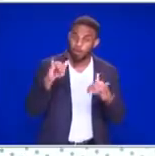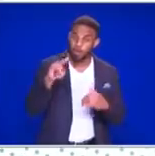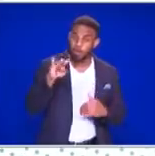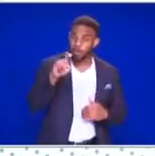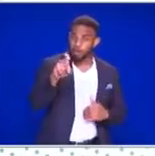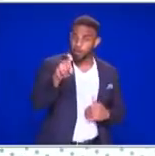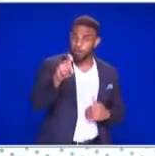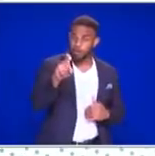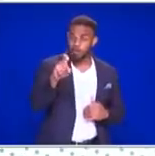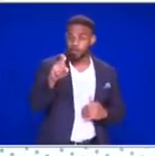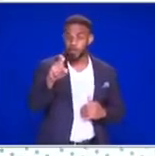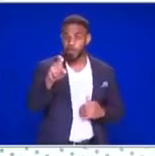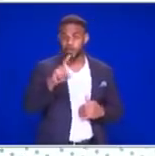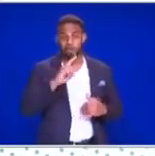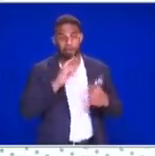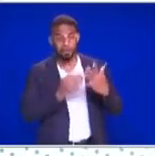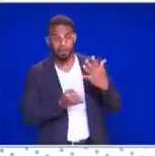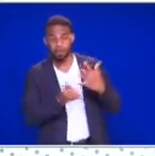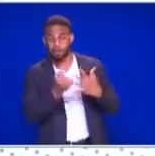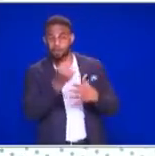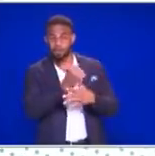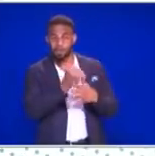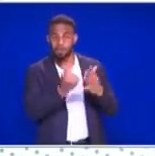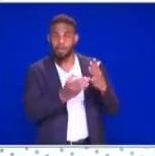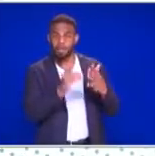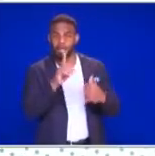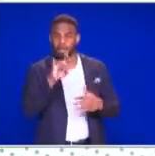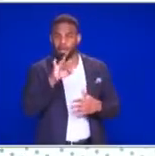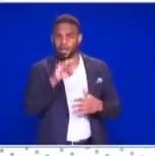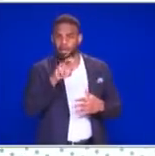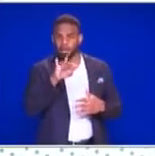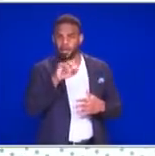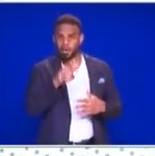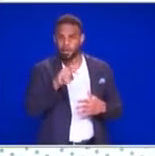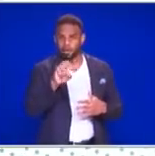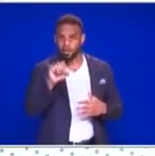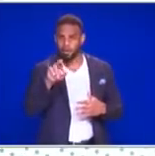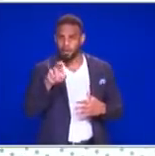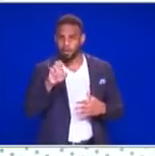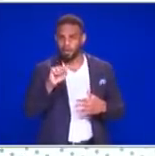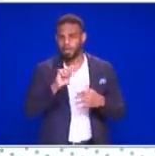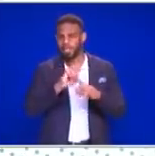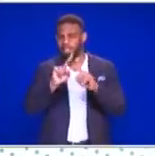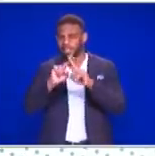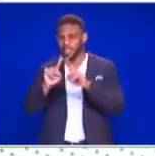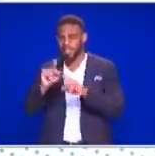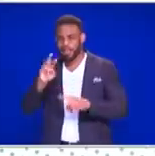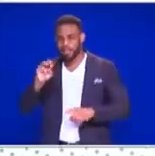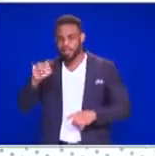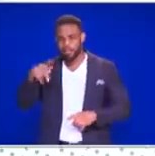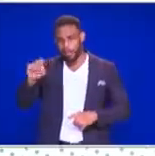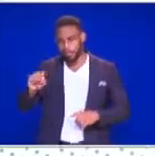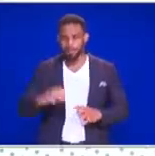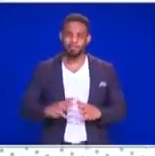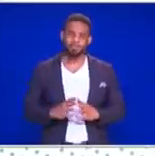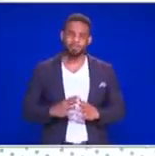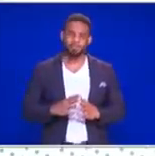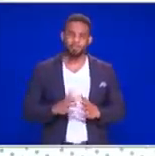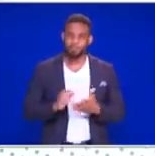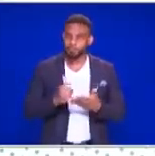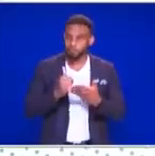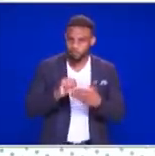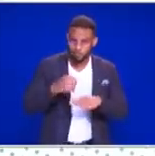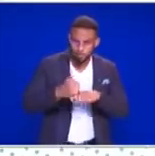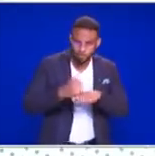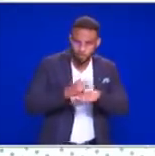Index, Prevalence Rankings and the Diffusion Score, and a series of Prevalence Maps. To help